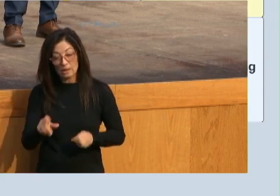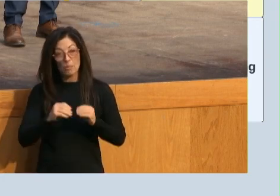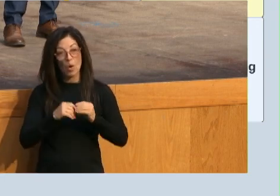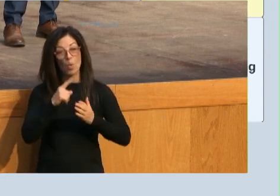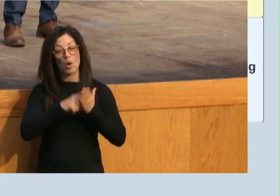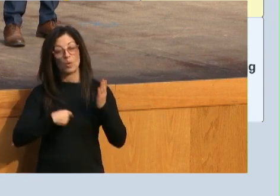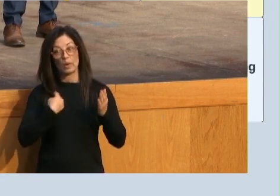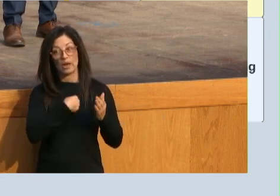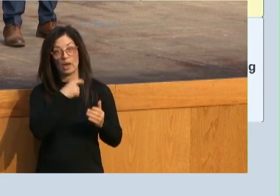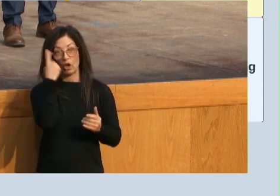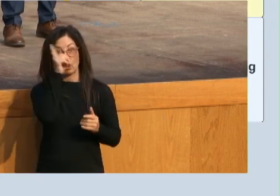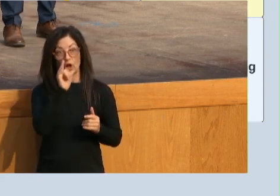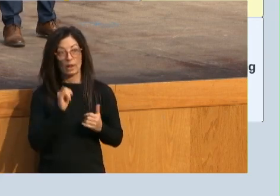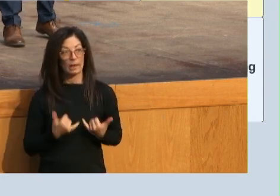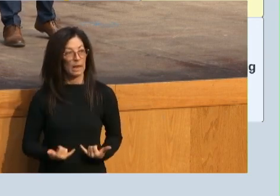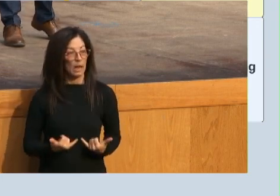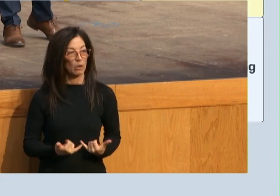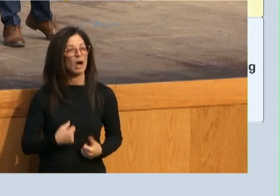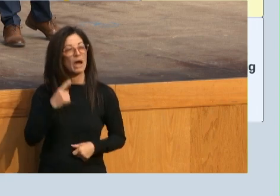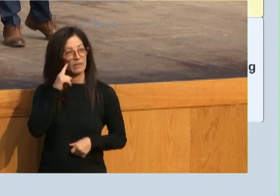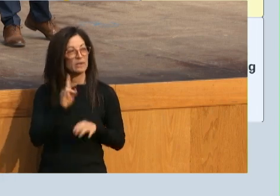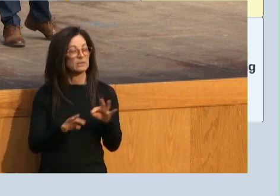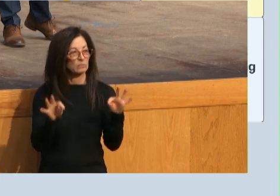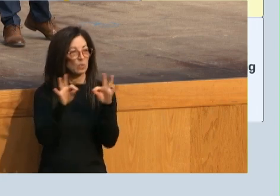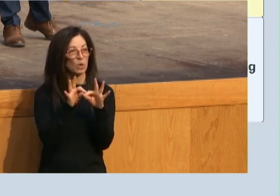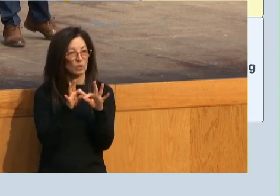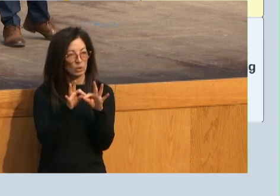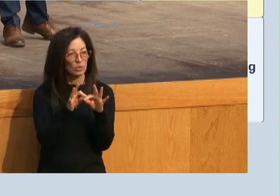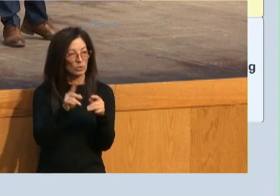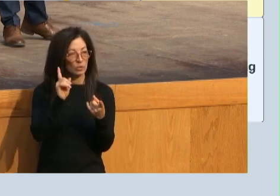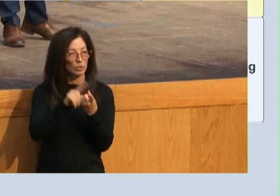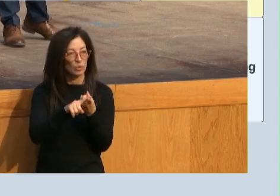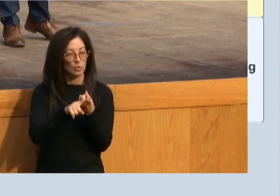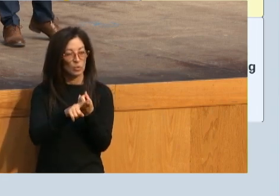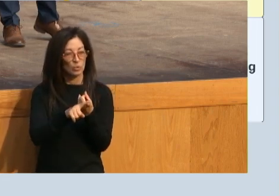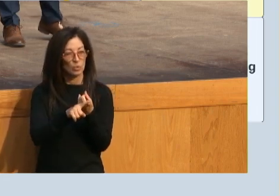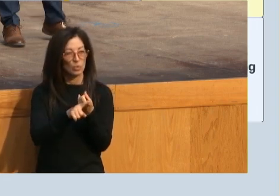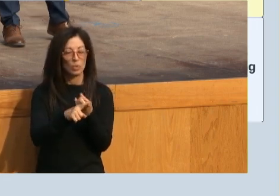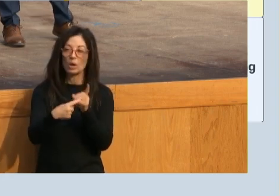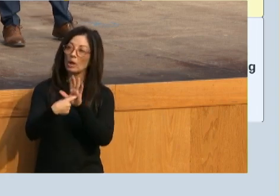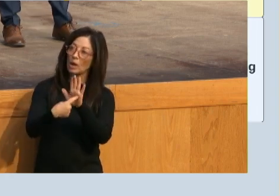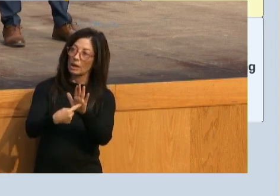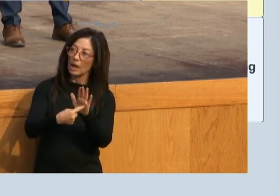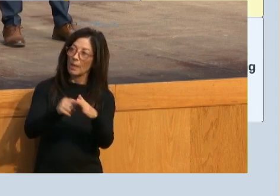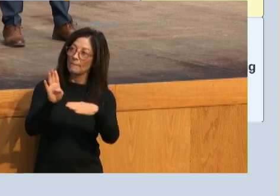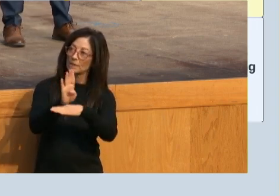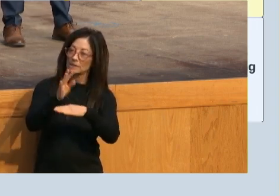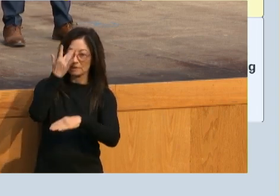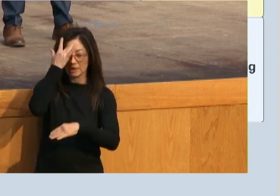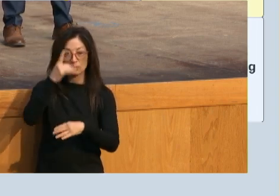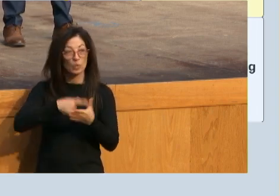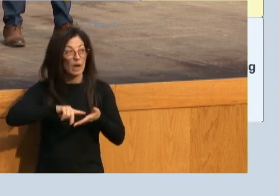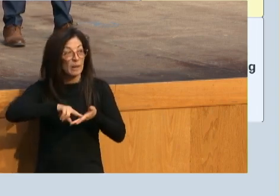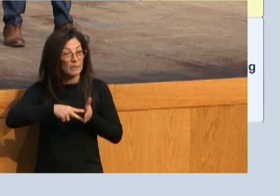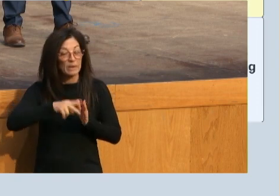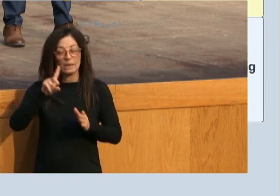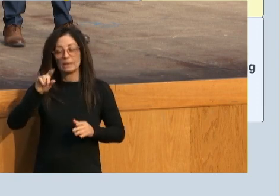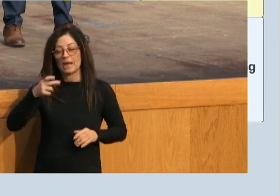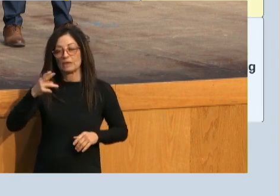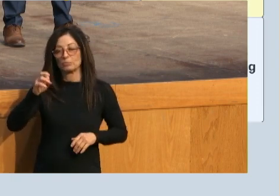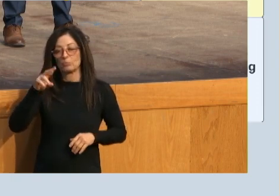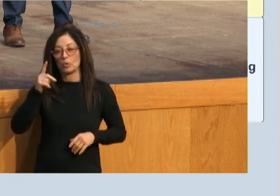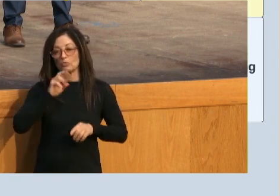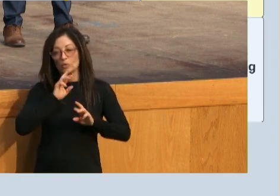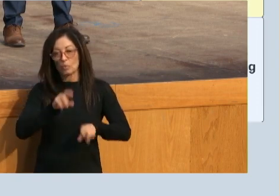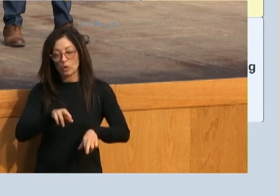now. I do think it's important to call out, business intelligence, and by that I mean dashboards, reports, are